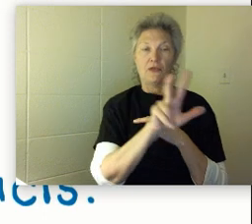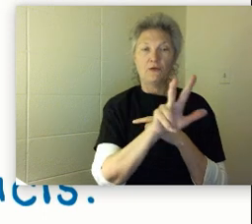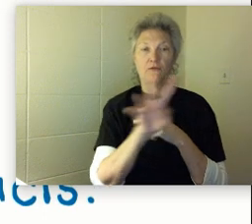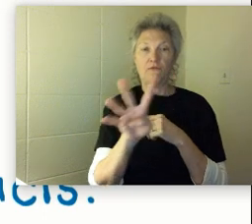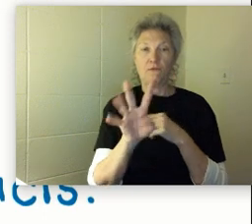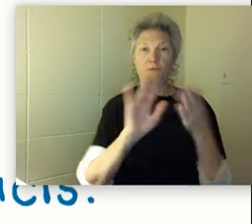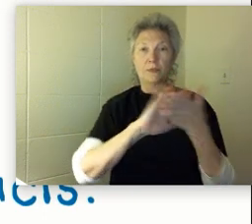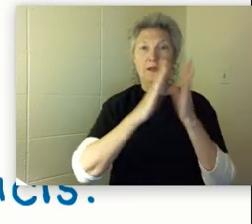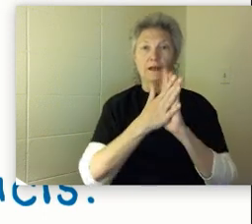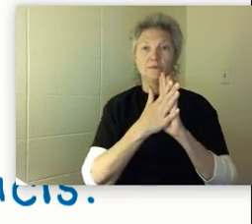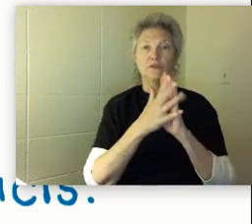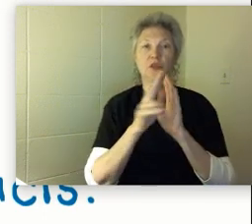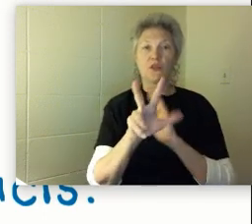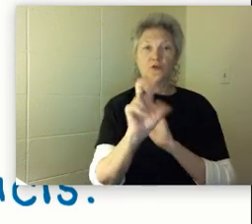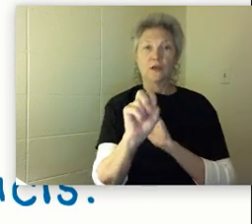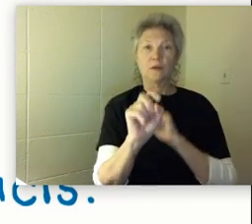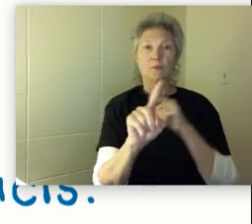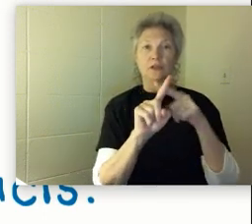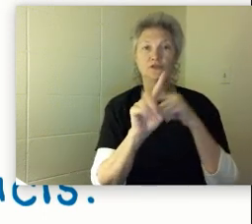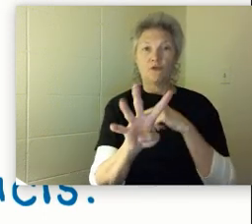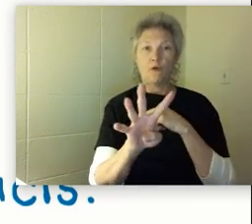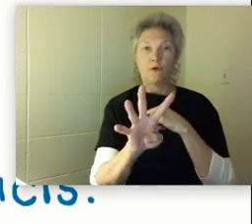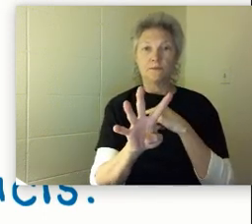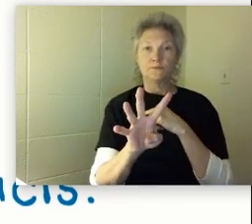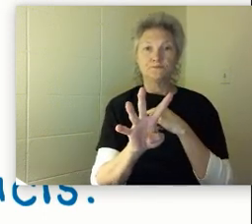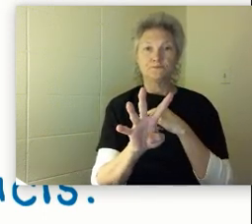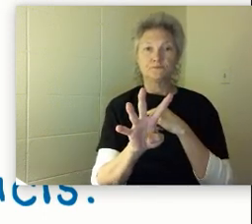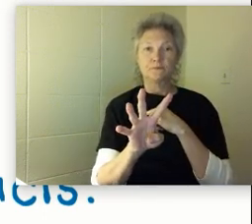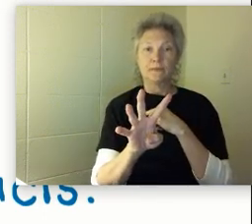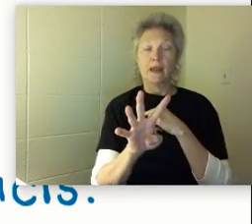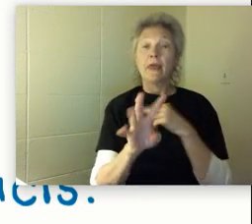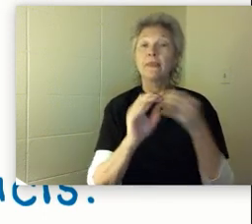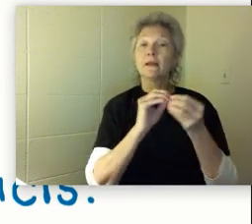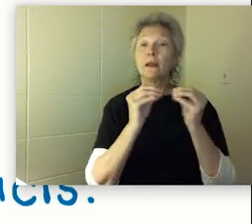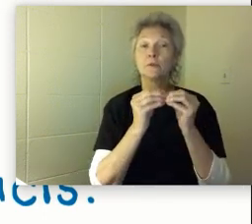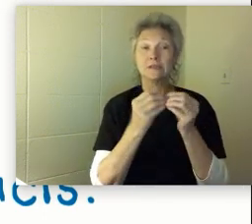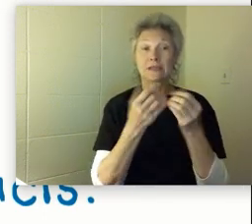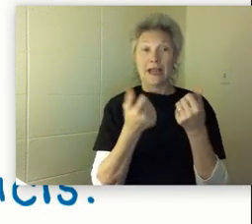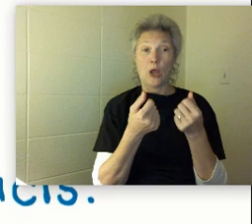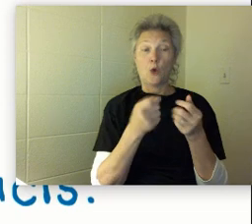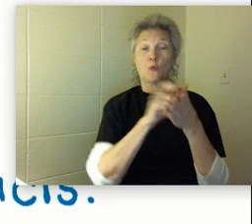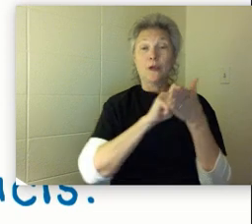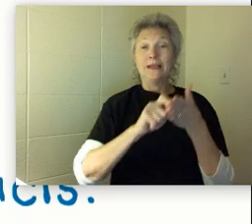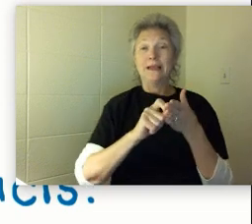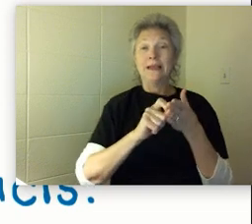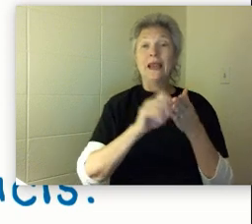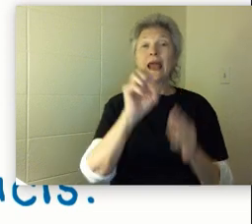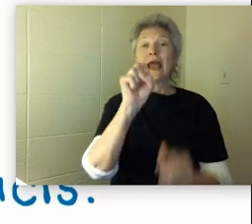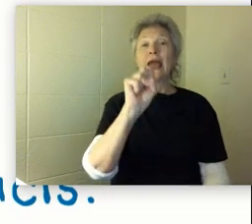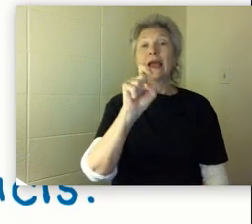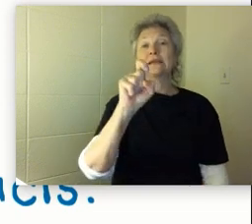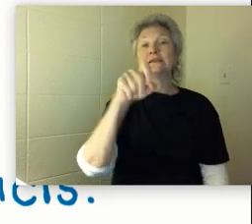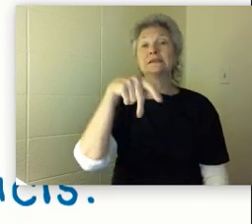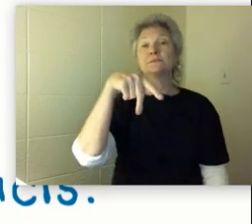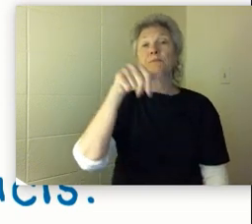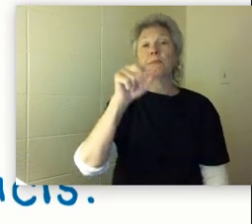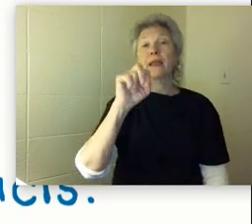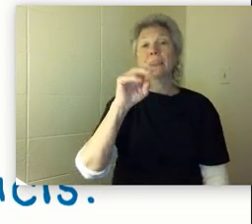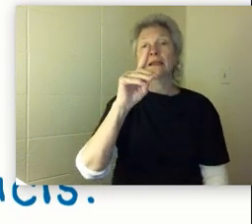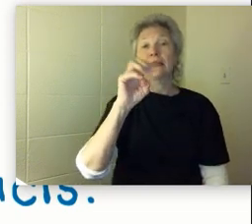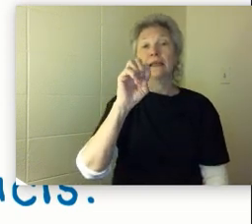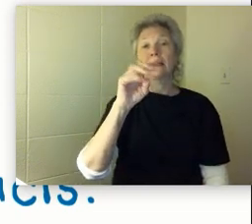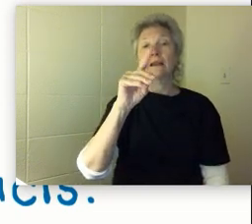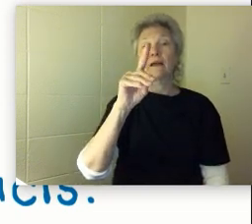34 becomes 30 plus 4. The numbers are now written in expanded form, and we can see the value